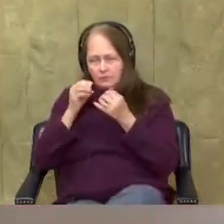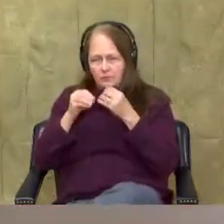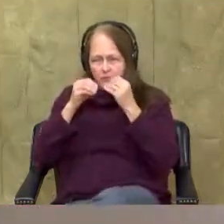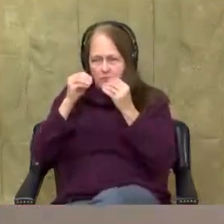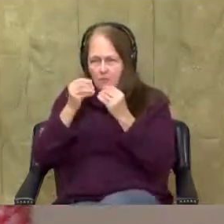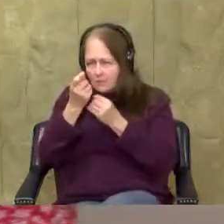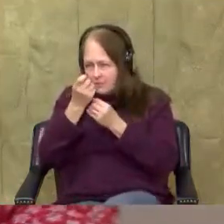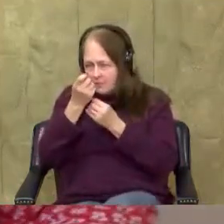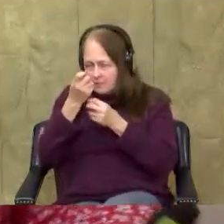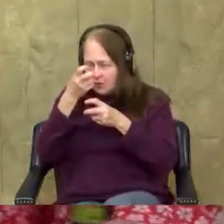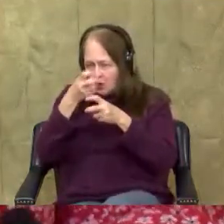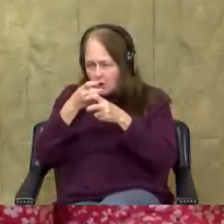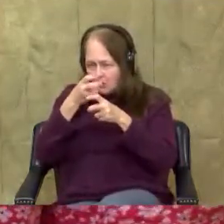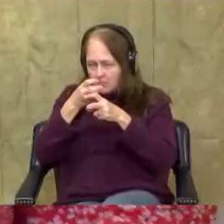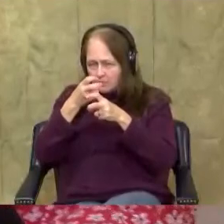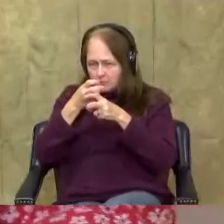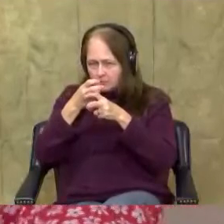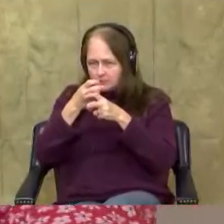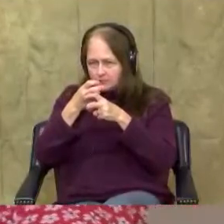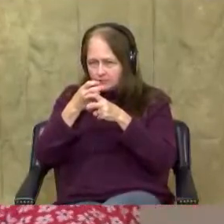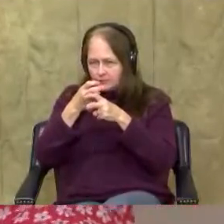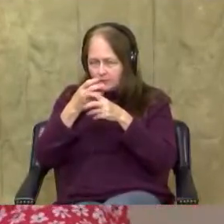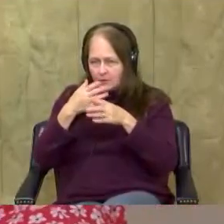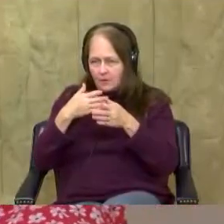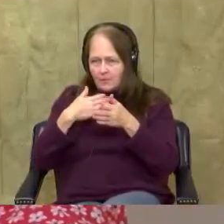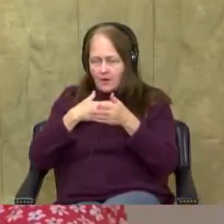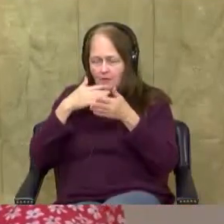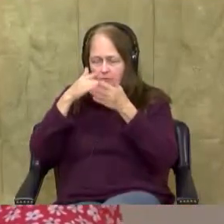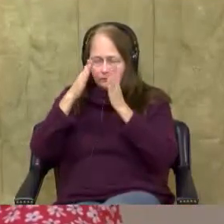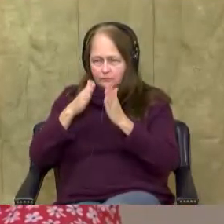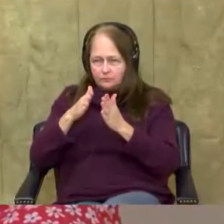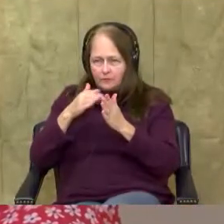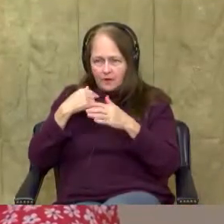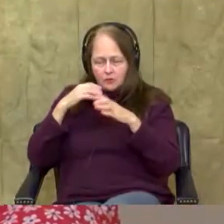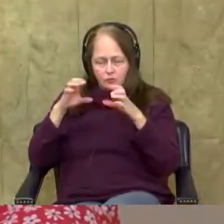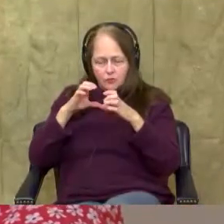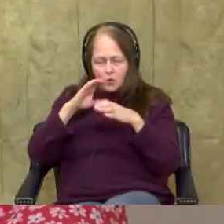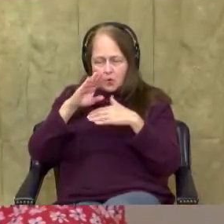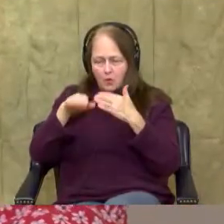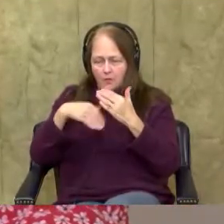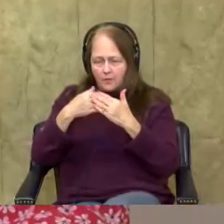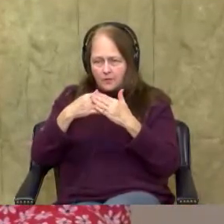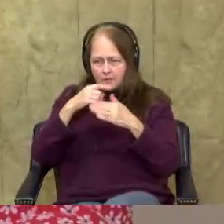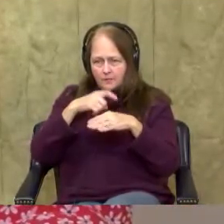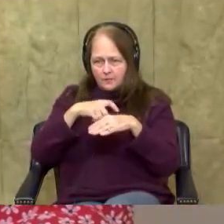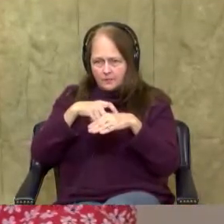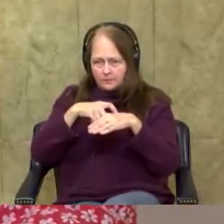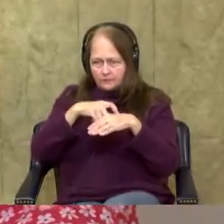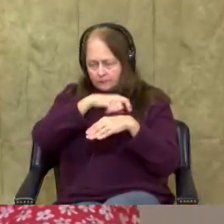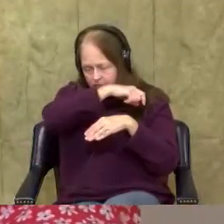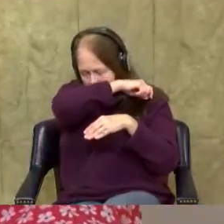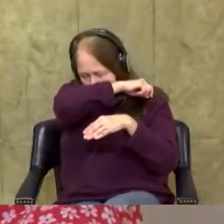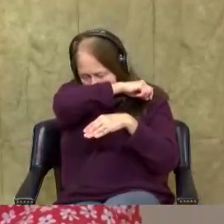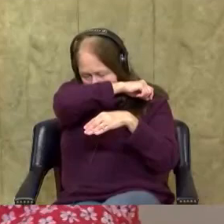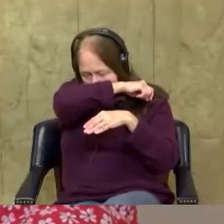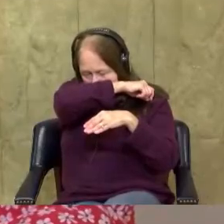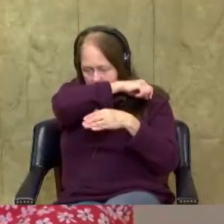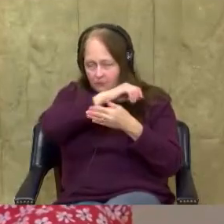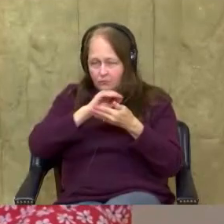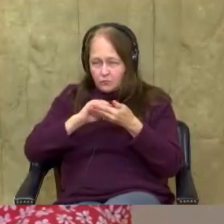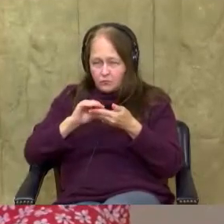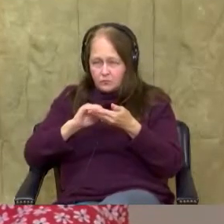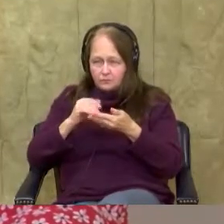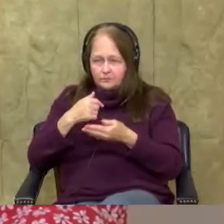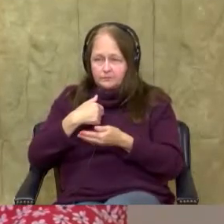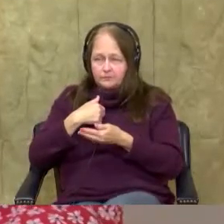a little bit harder because, and my students would tell you that I do this all the time. I ease them into something, I make them think